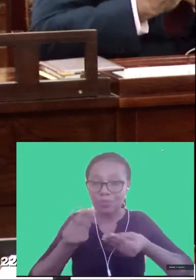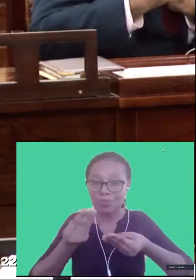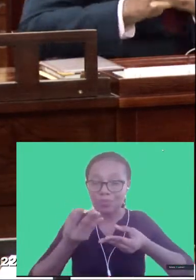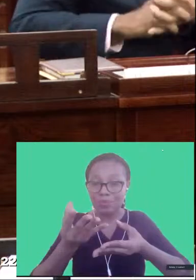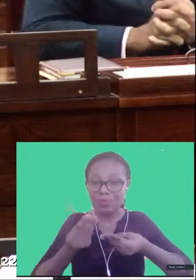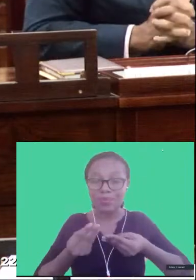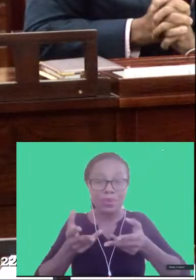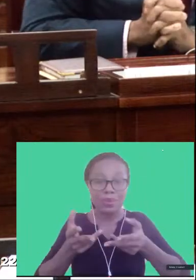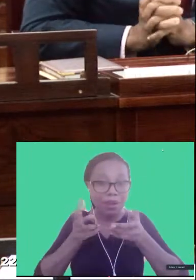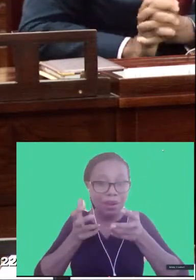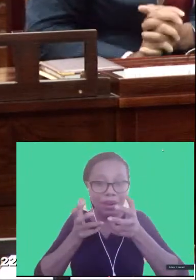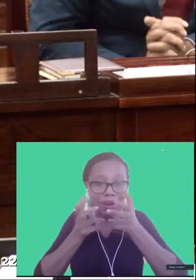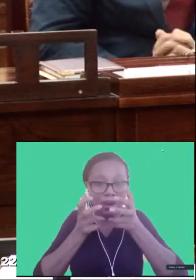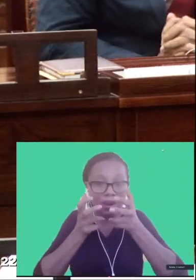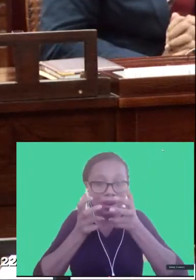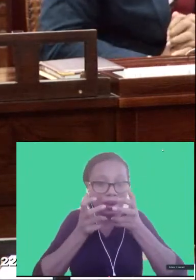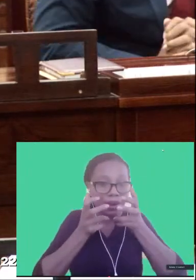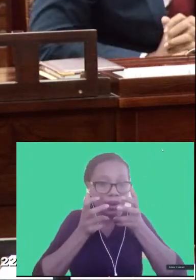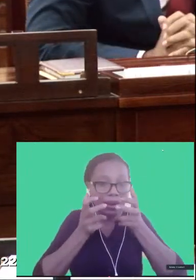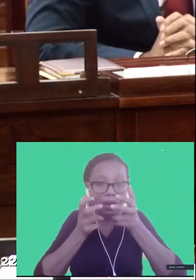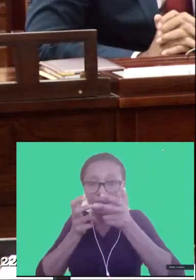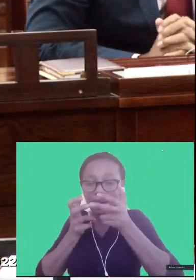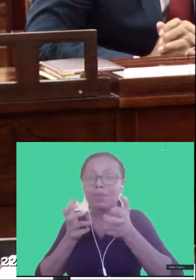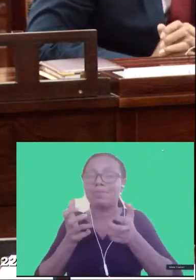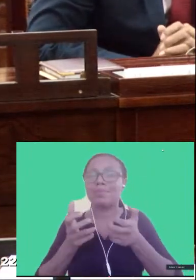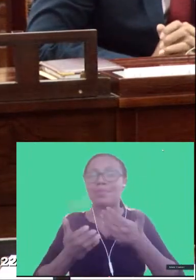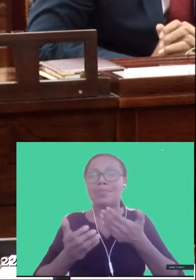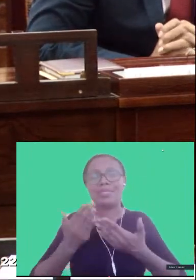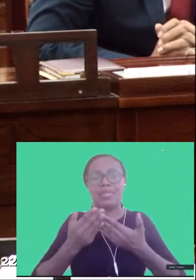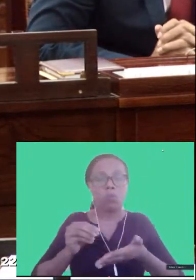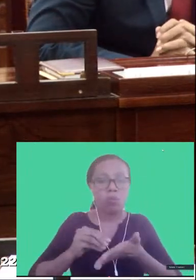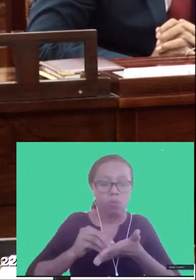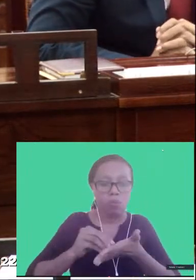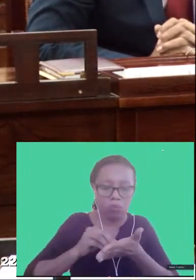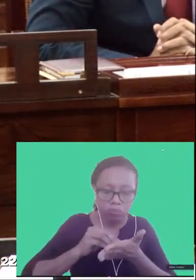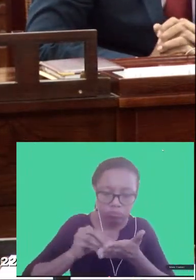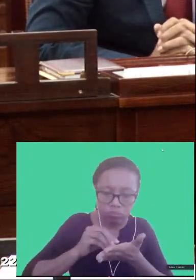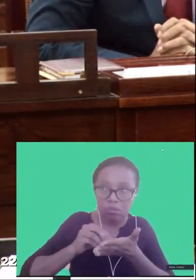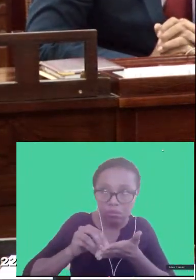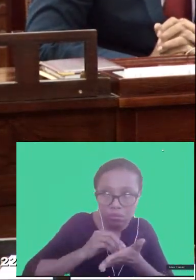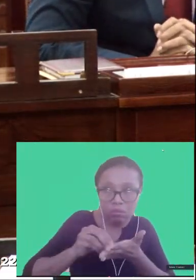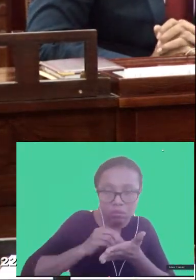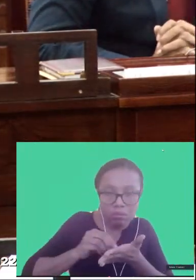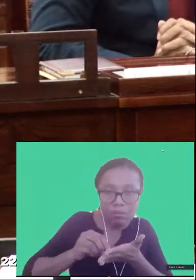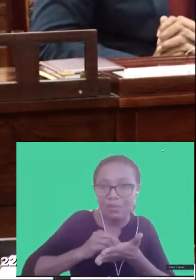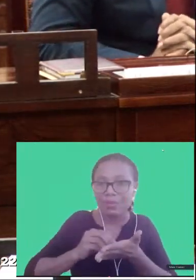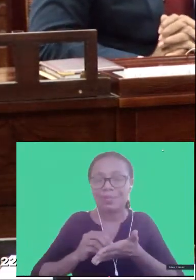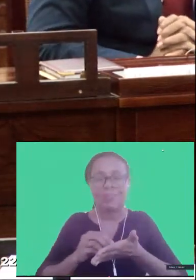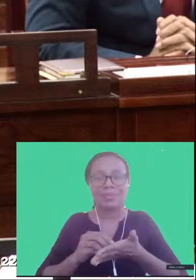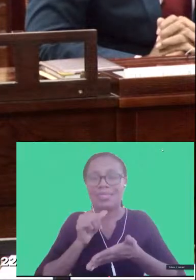or document everything that's being said. I wish I really could be in a position to benefit from